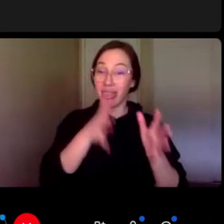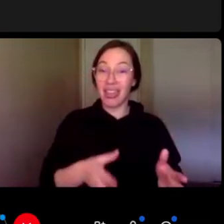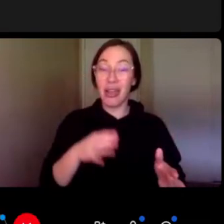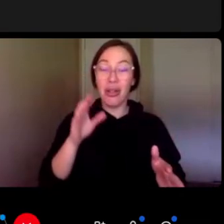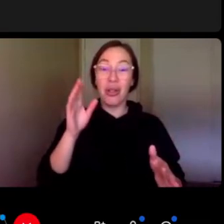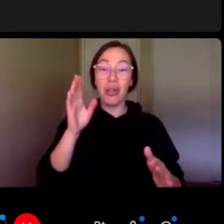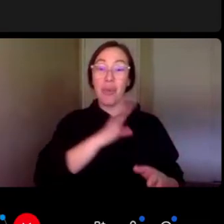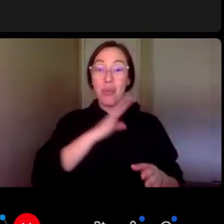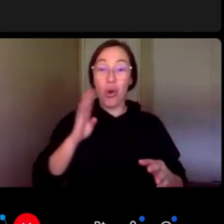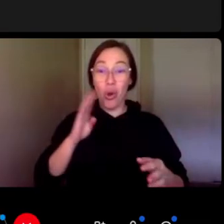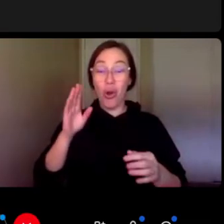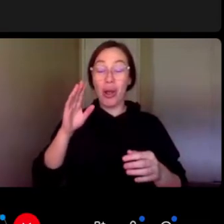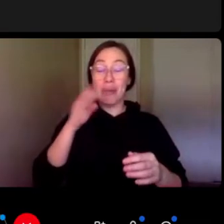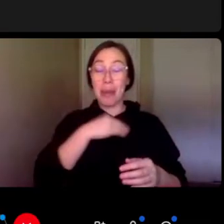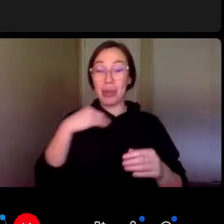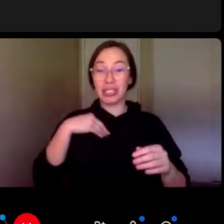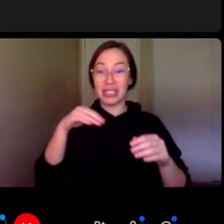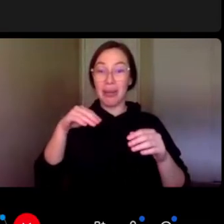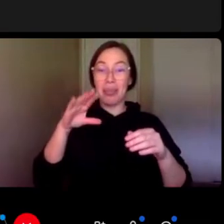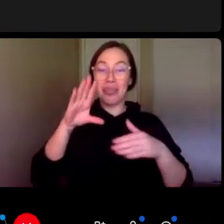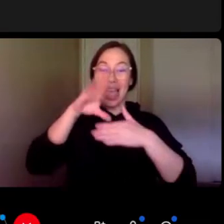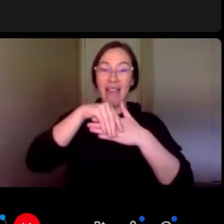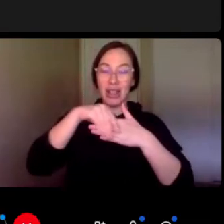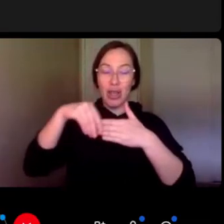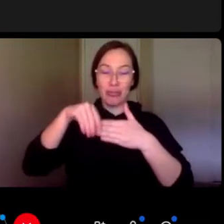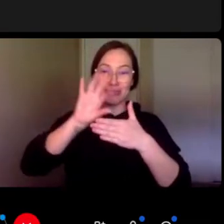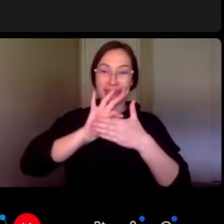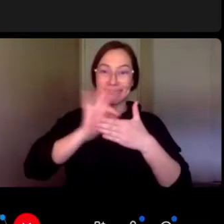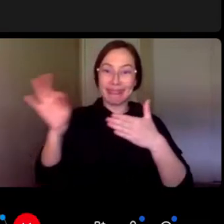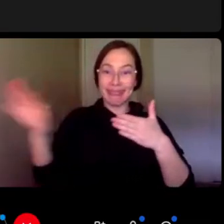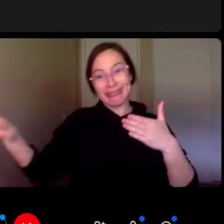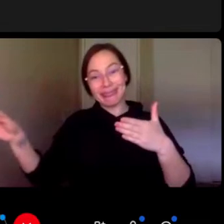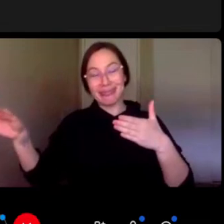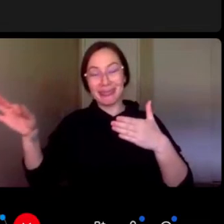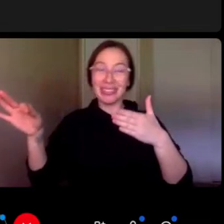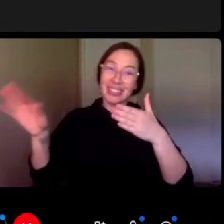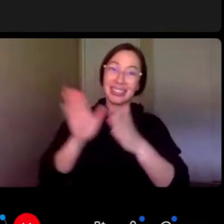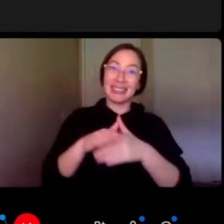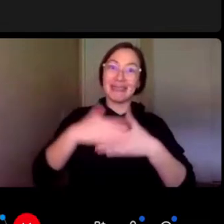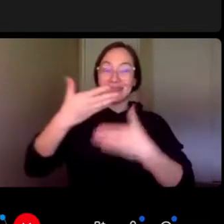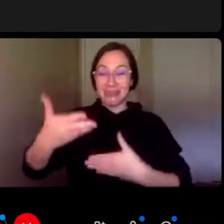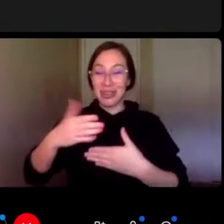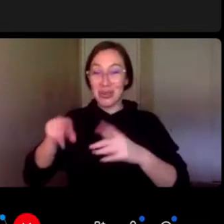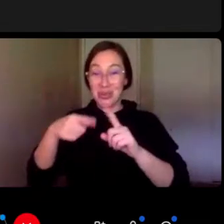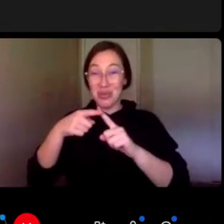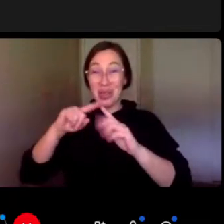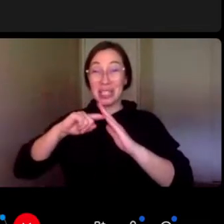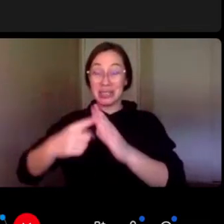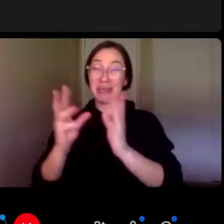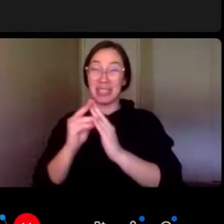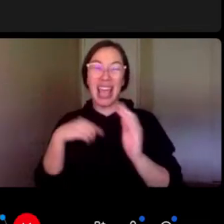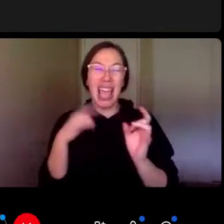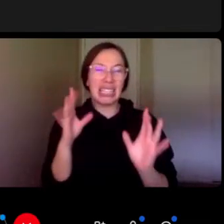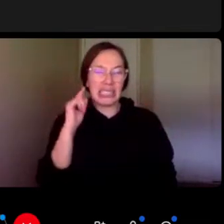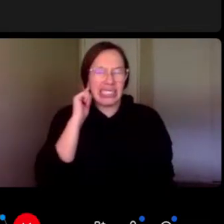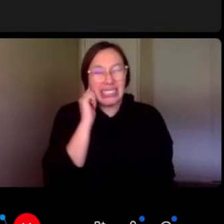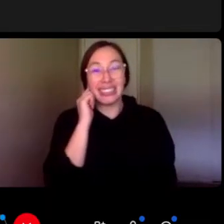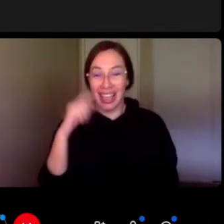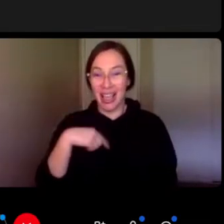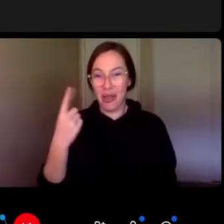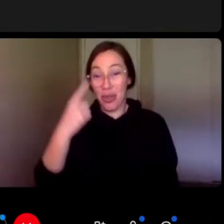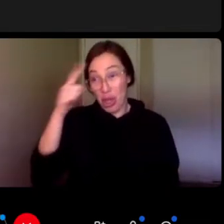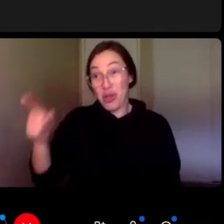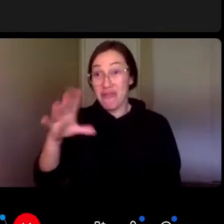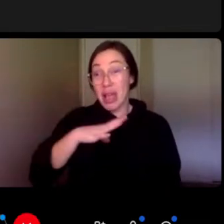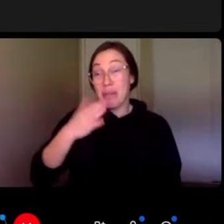members rip open the envelope with the board packet as the board meeting was started. That was my least favorite. And I always thought, okay, you better vote